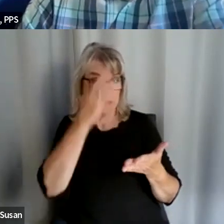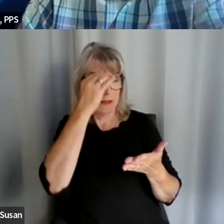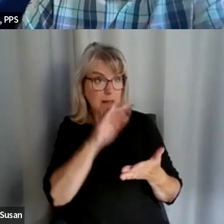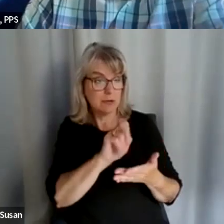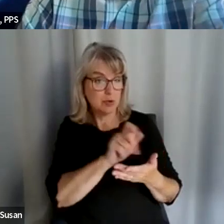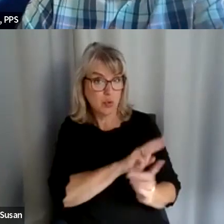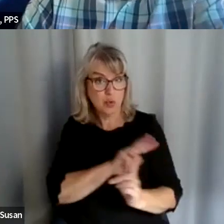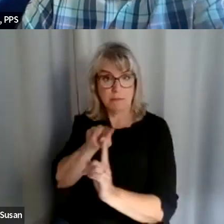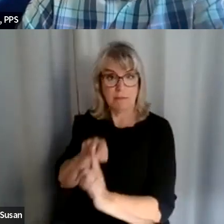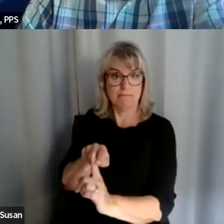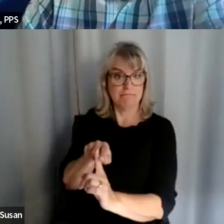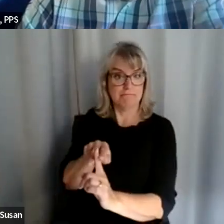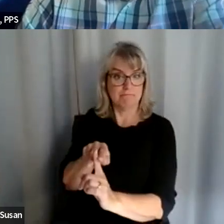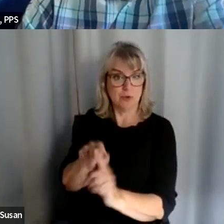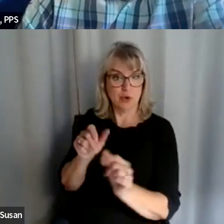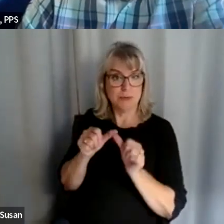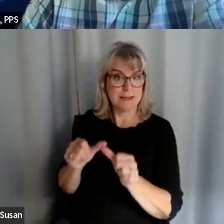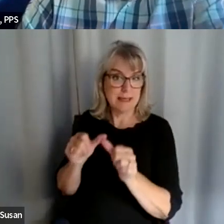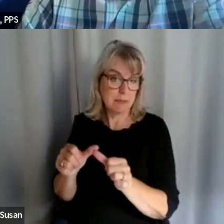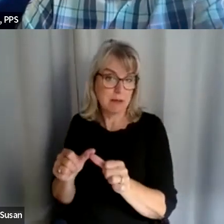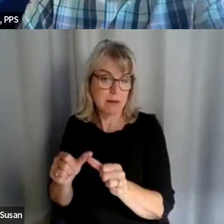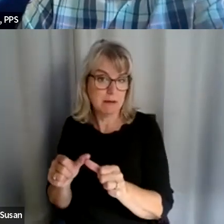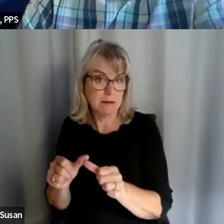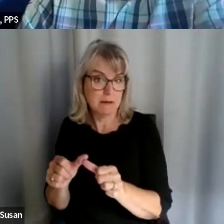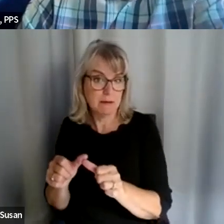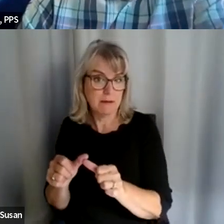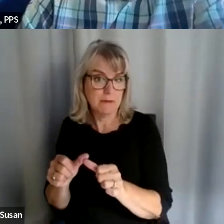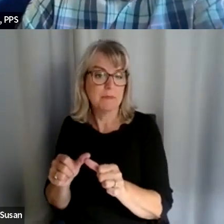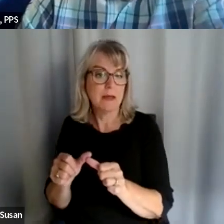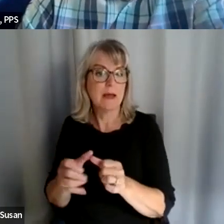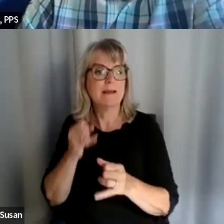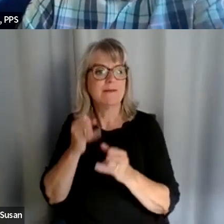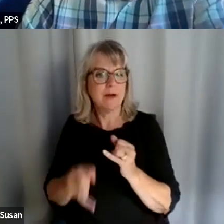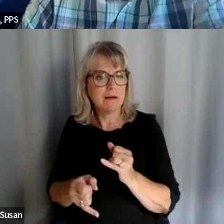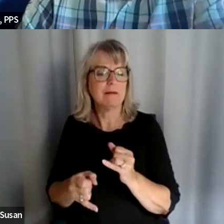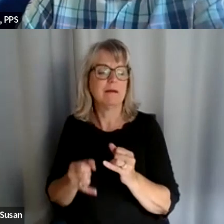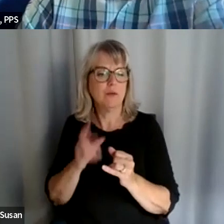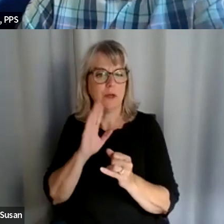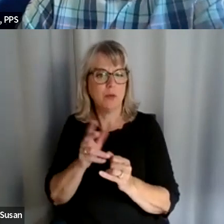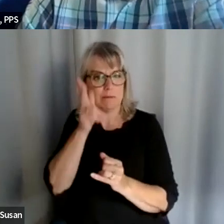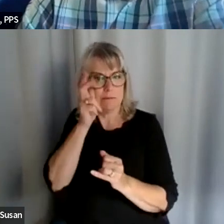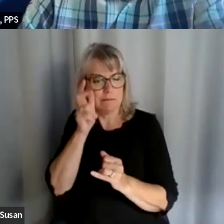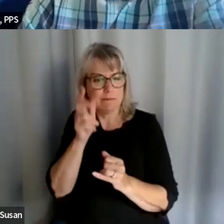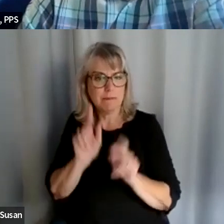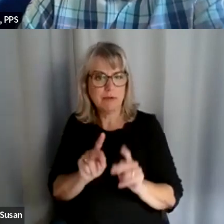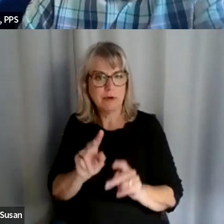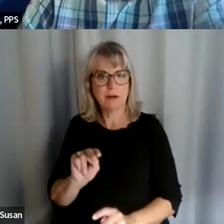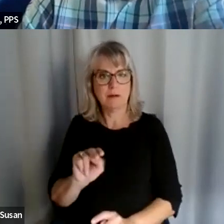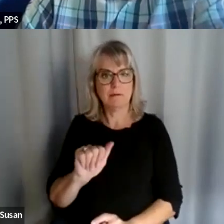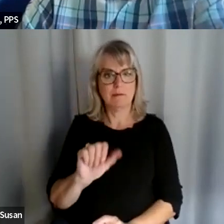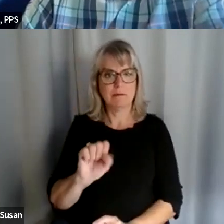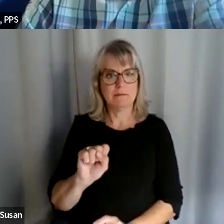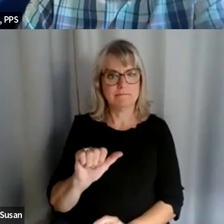might apply towards the sustainability end. And then finally, we're going to hear from folks in NASA